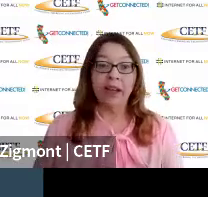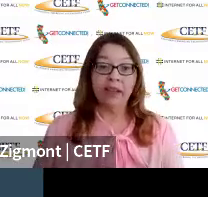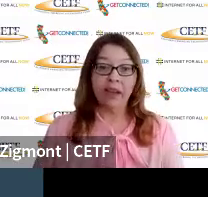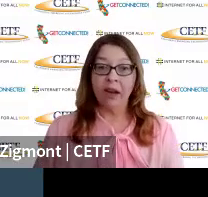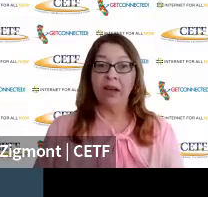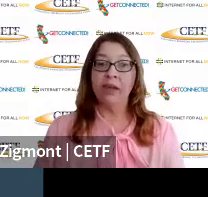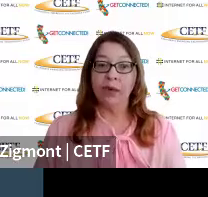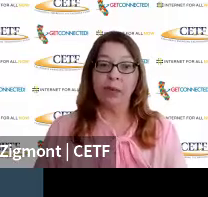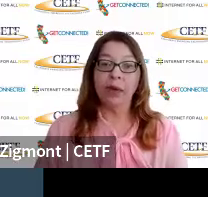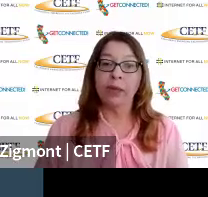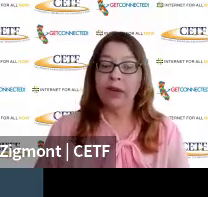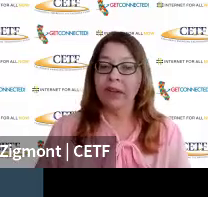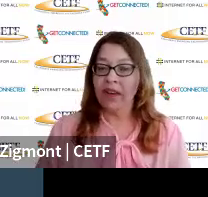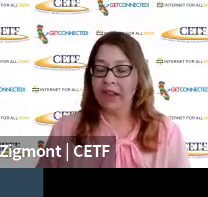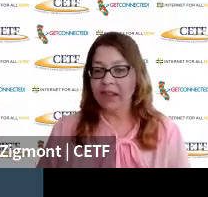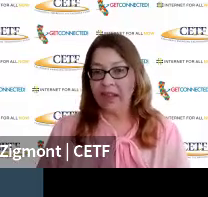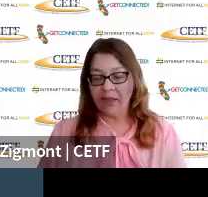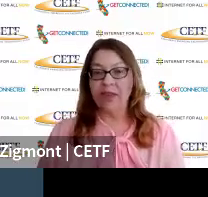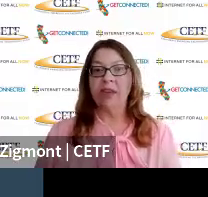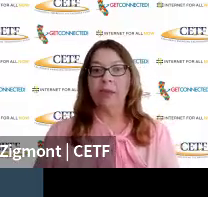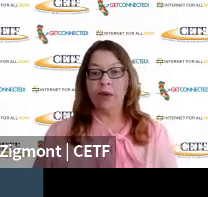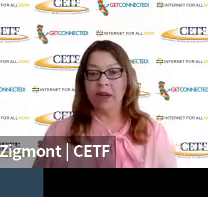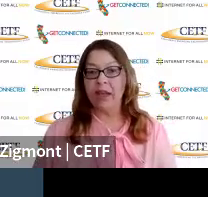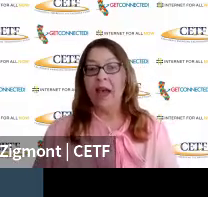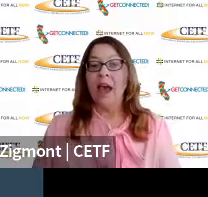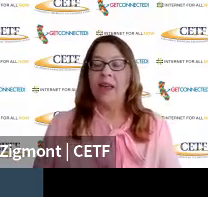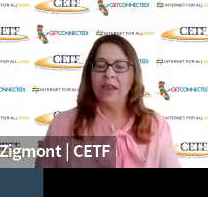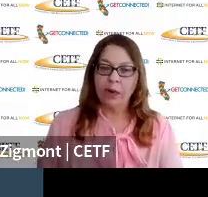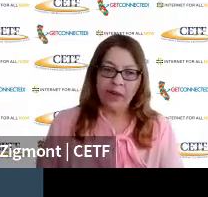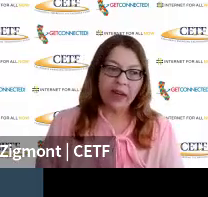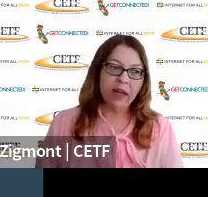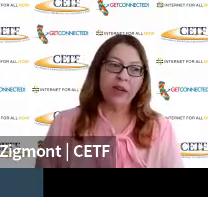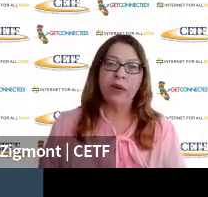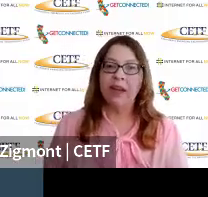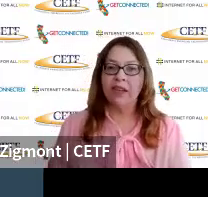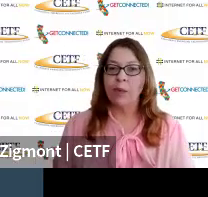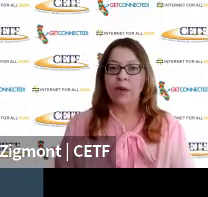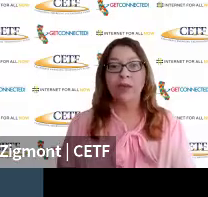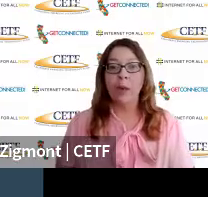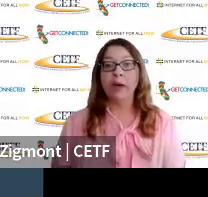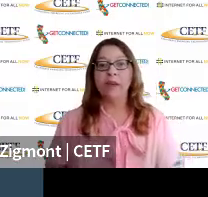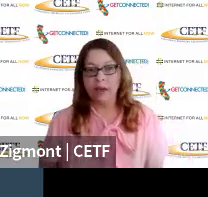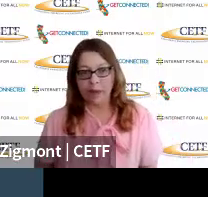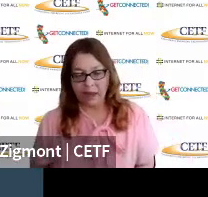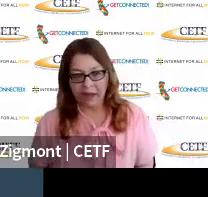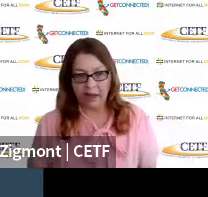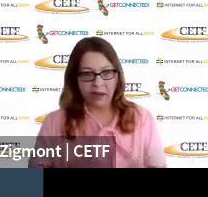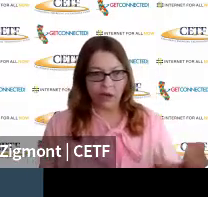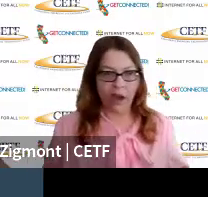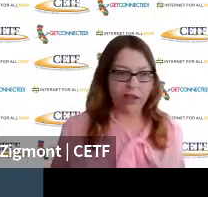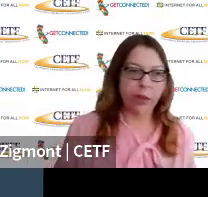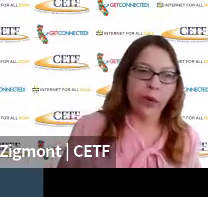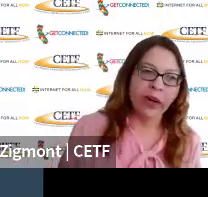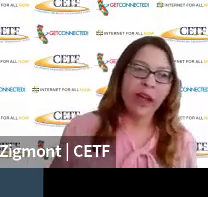getting your hands on affordable computing devices to give to the community and then providing ongoing tech support is one of the biggest